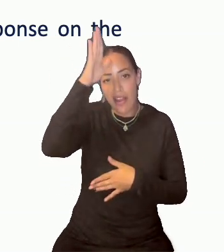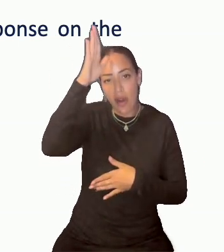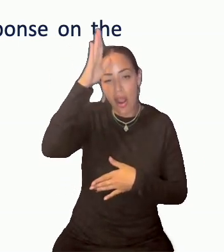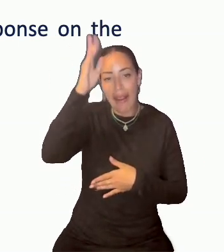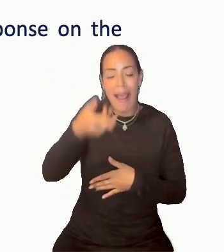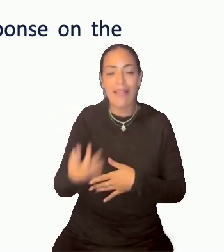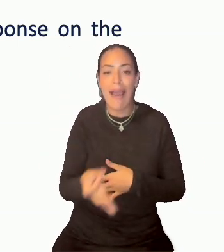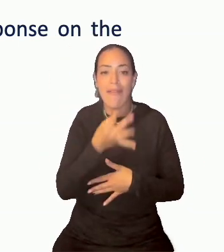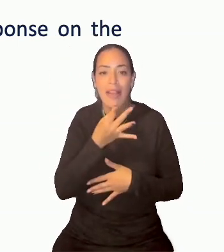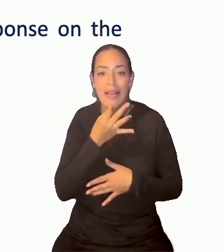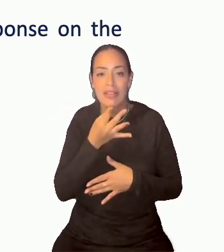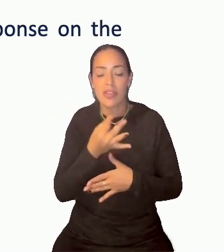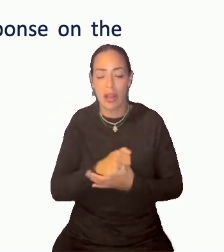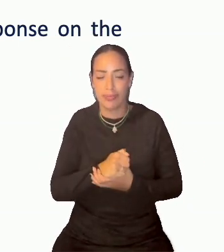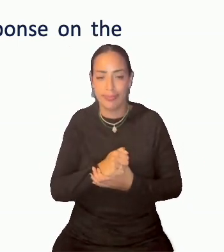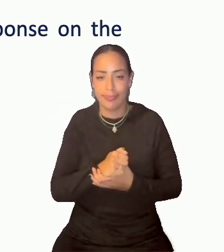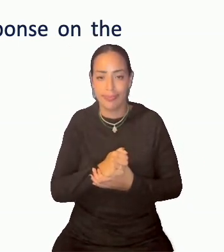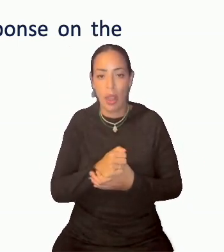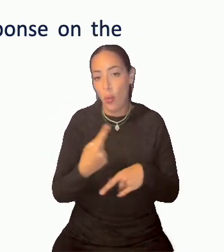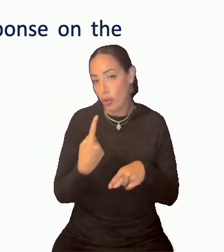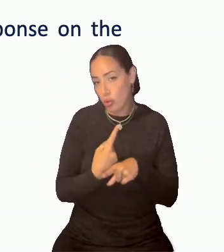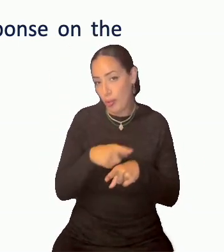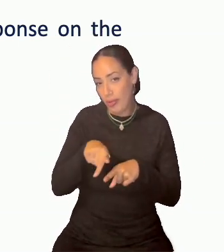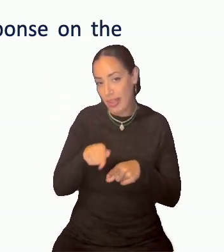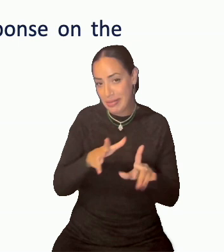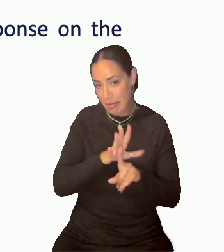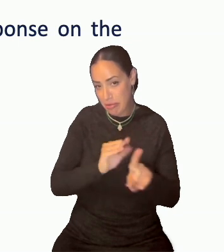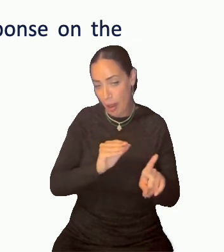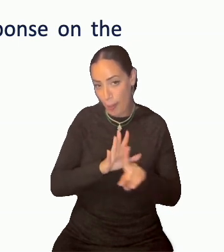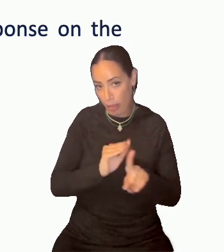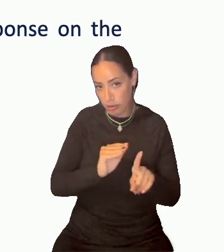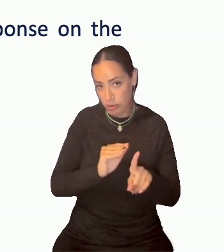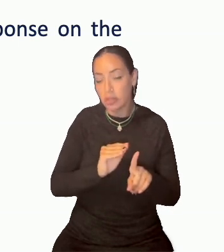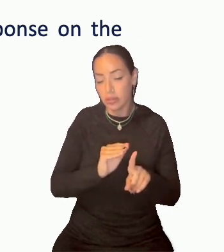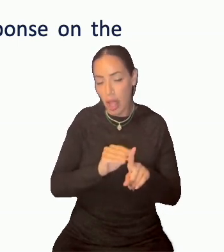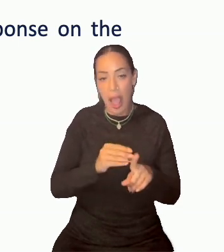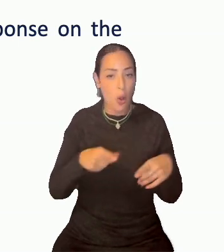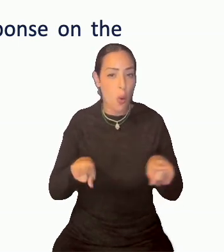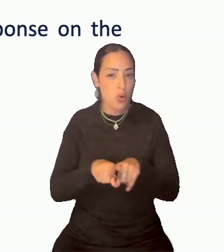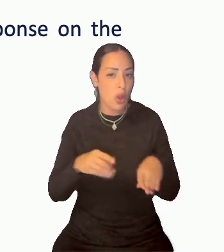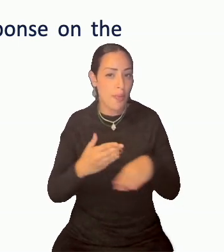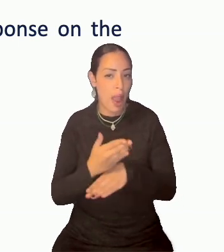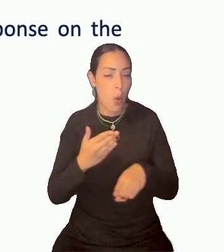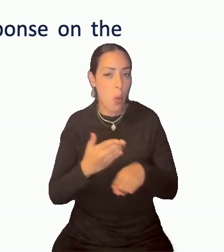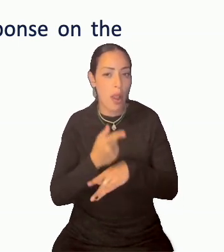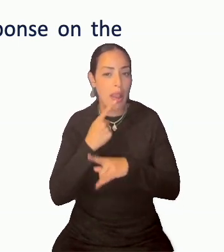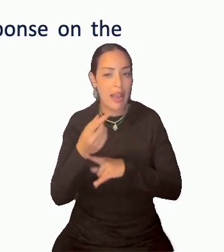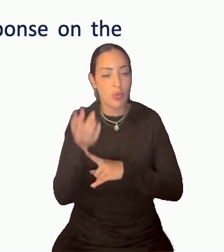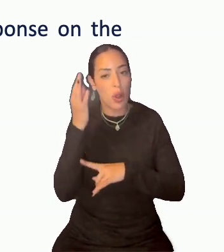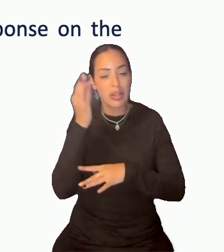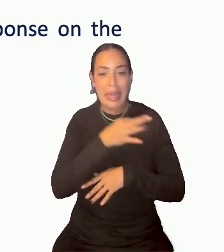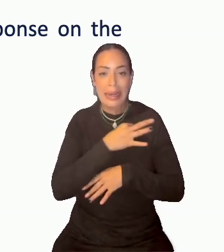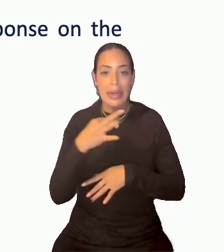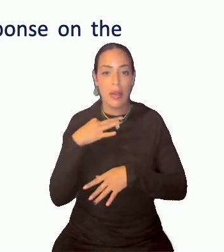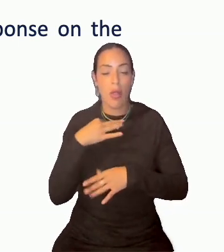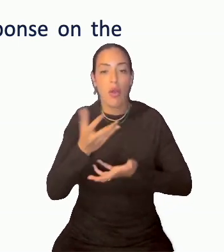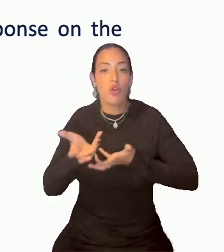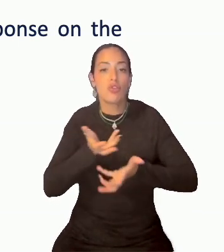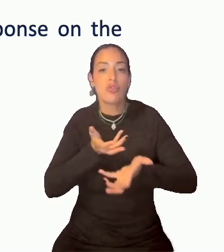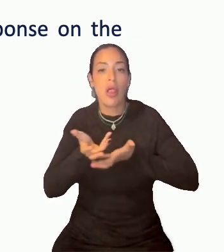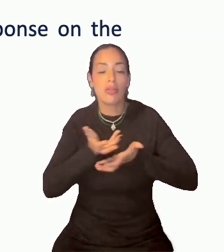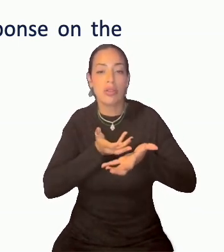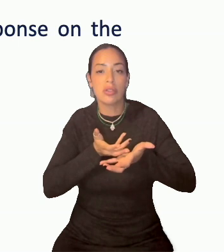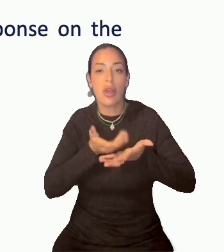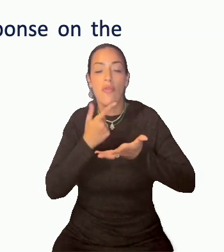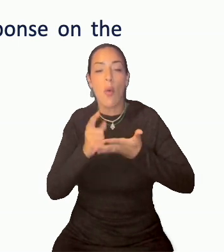Afghanistan. I'll be drawing on these examples alongside my work as a clinical consultant for a global private security company